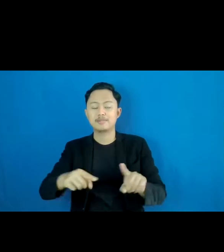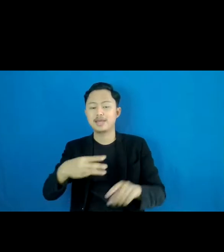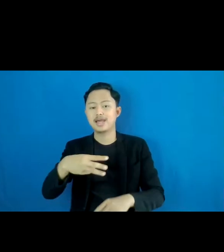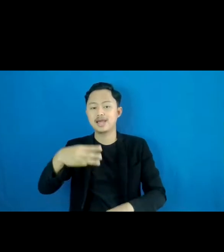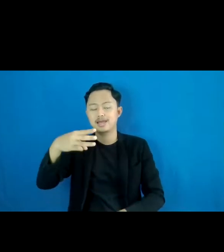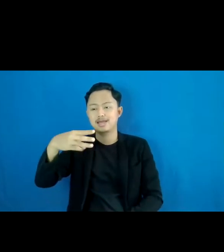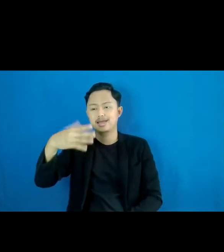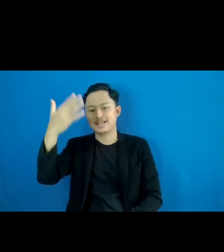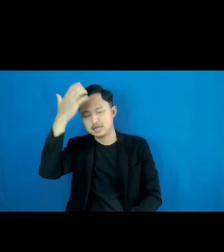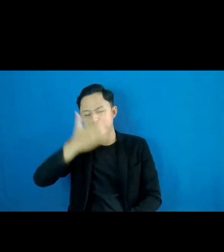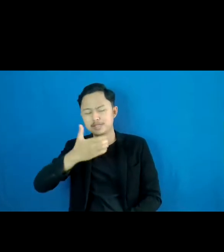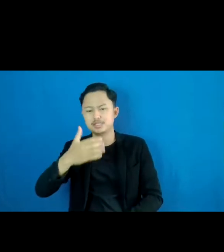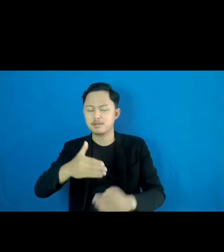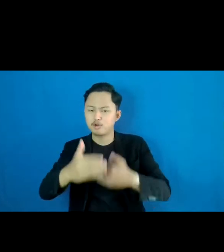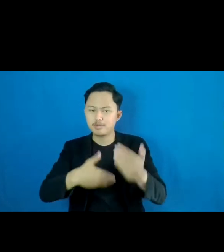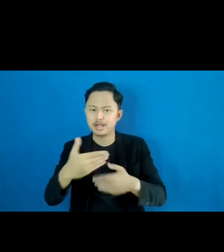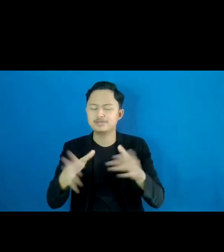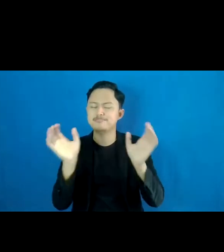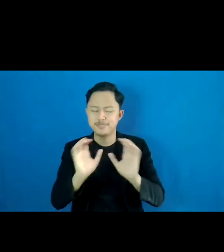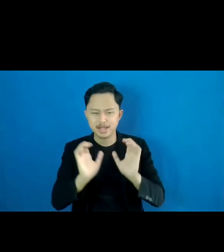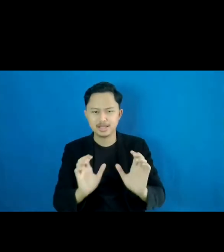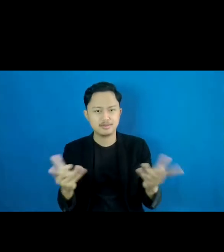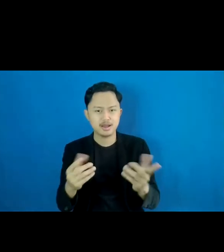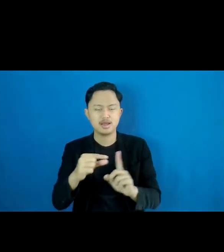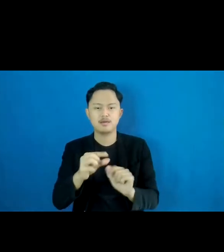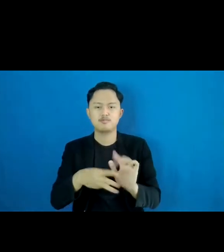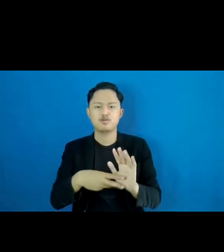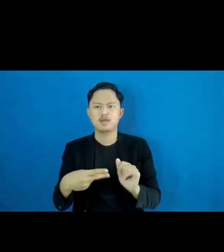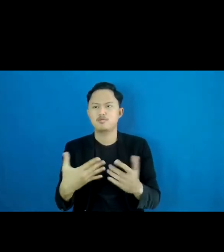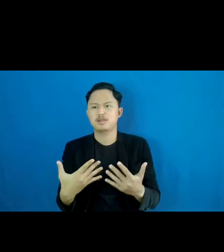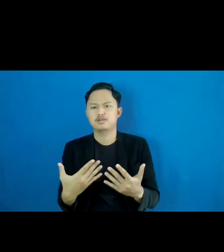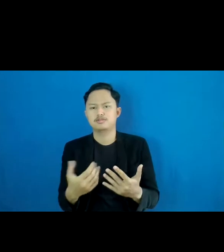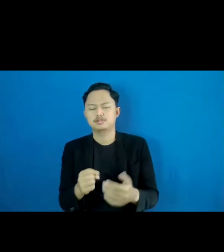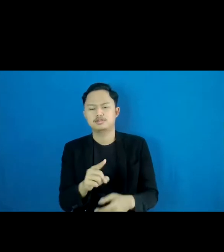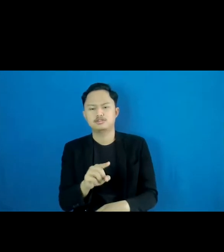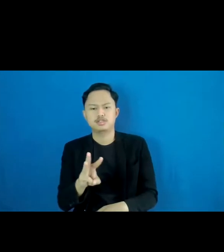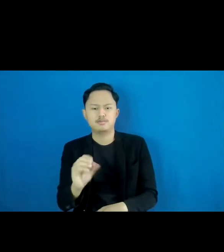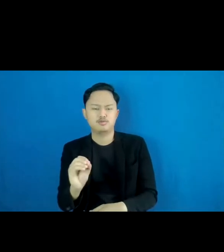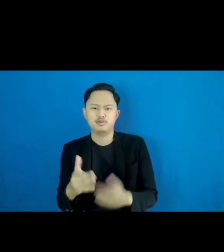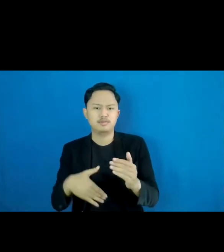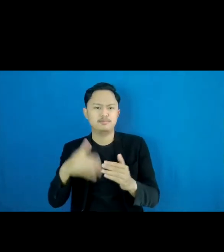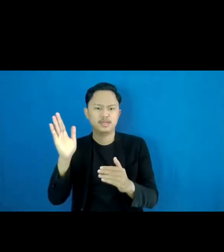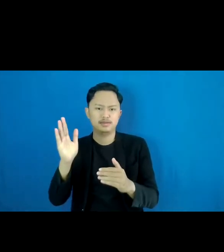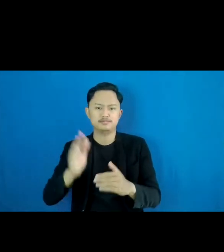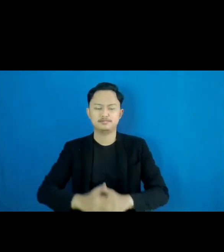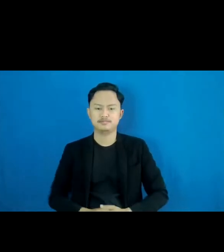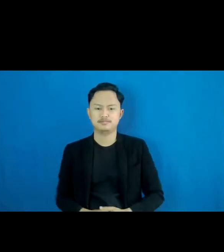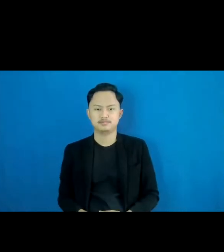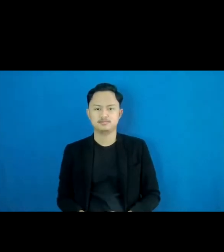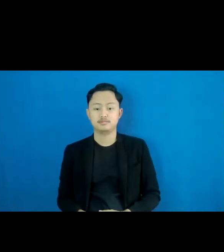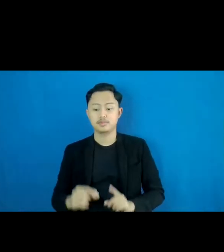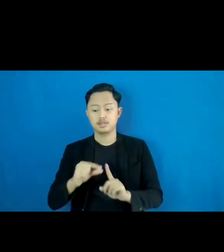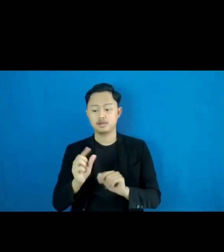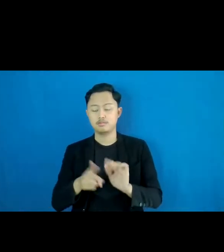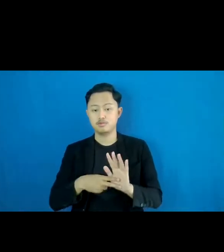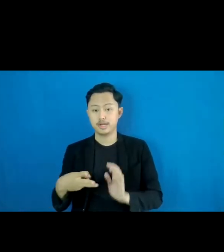operating location with around 650 electric buses projects are going on. When it comes to Pune, yes,